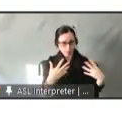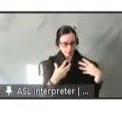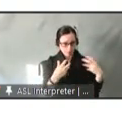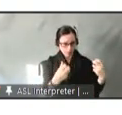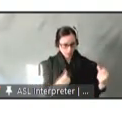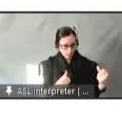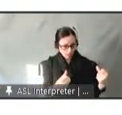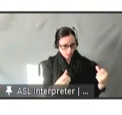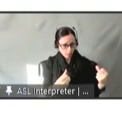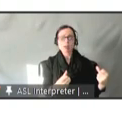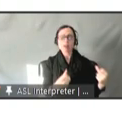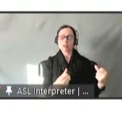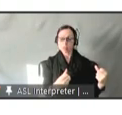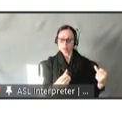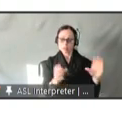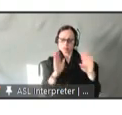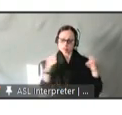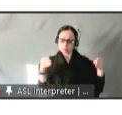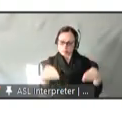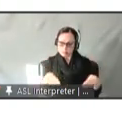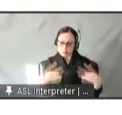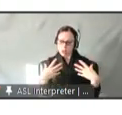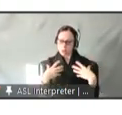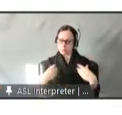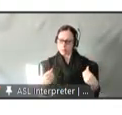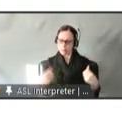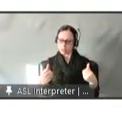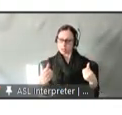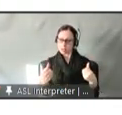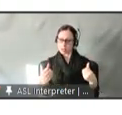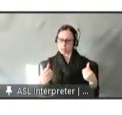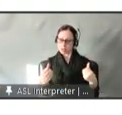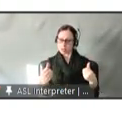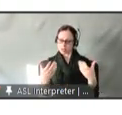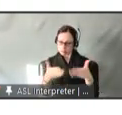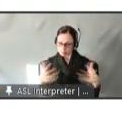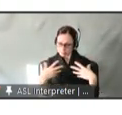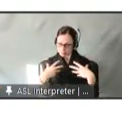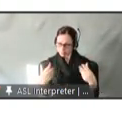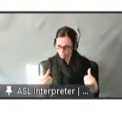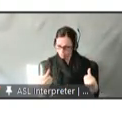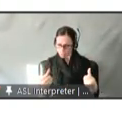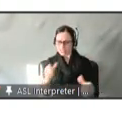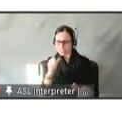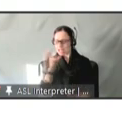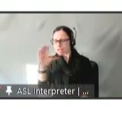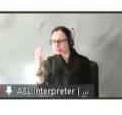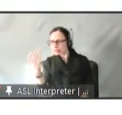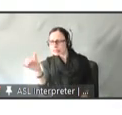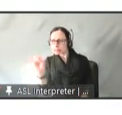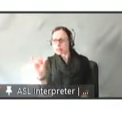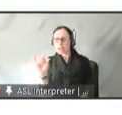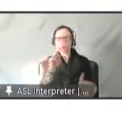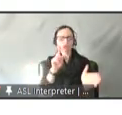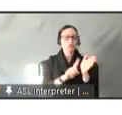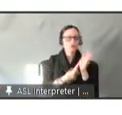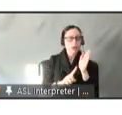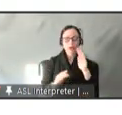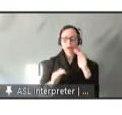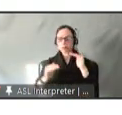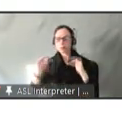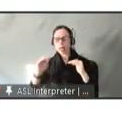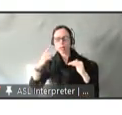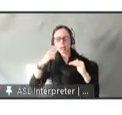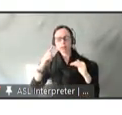the conversation here is centered around public health, there doesn't seem to be a check and balance to